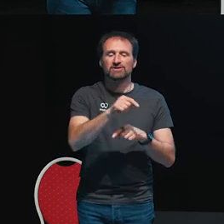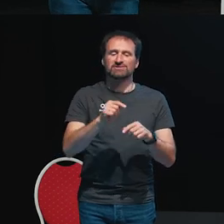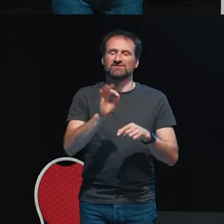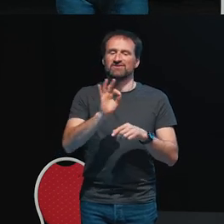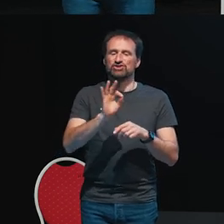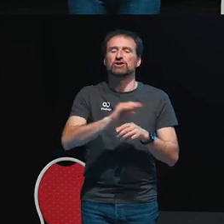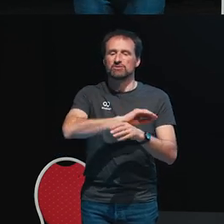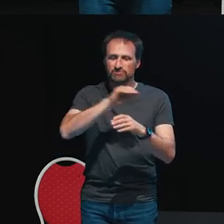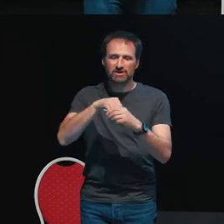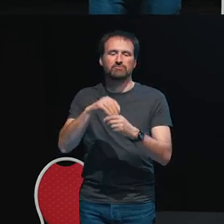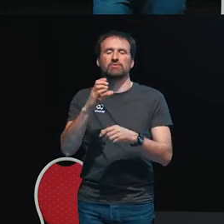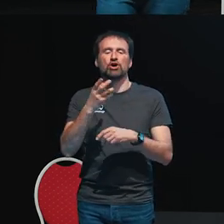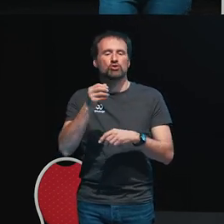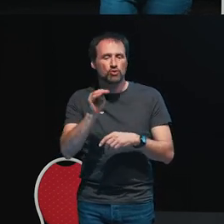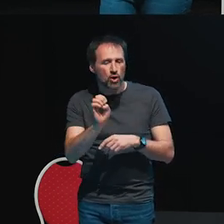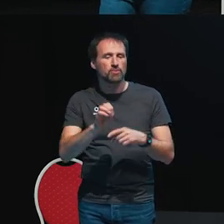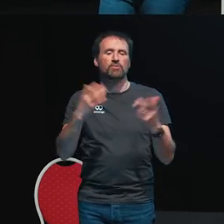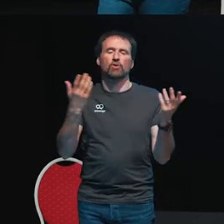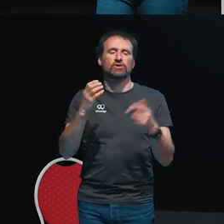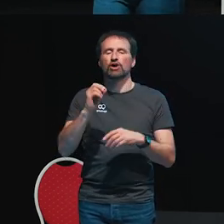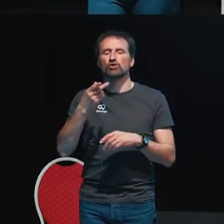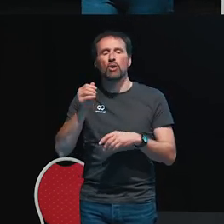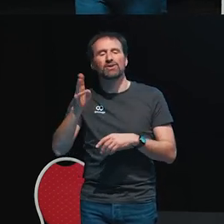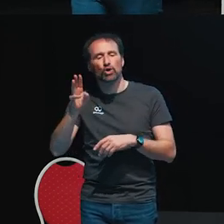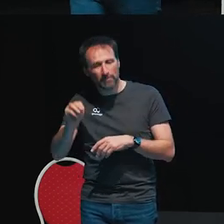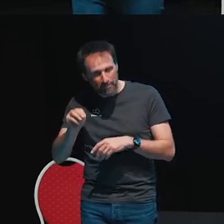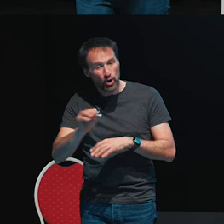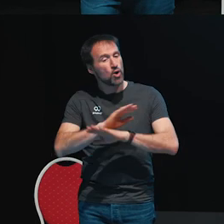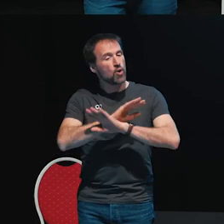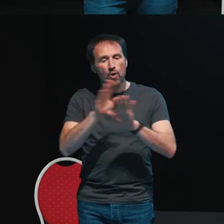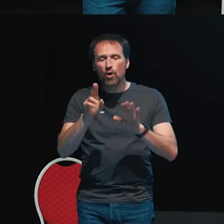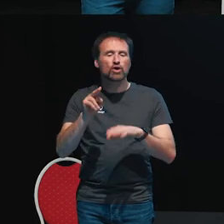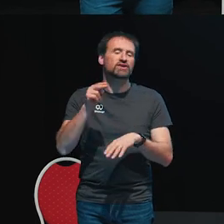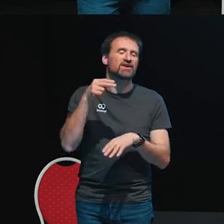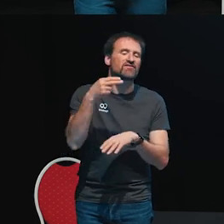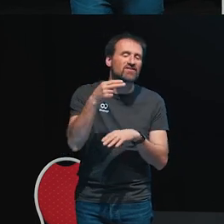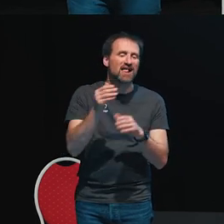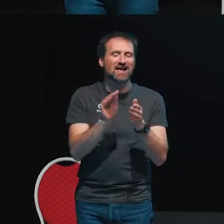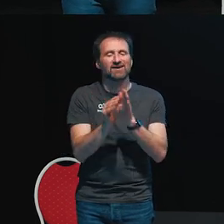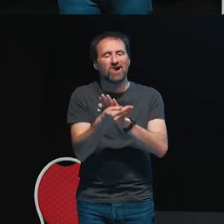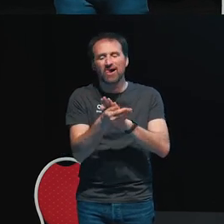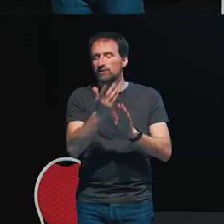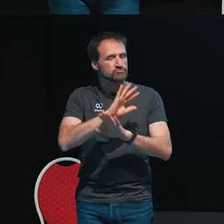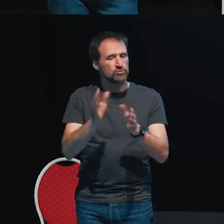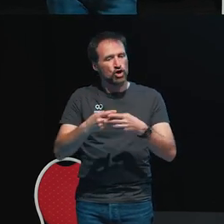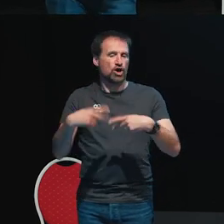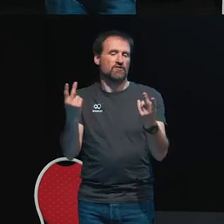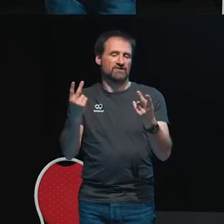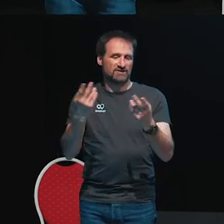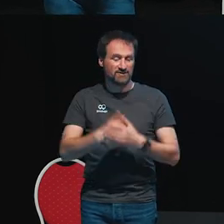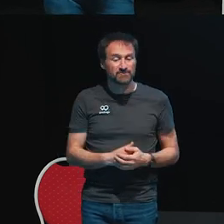the Chrome or the Chromium without any flag or without any behind anything. There's